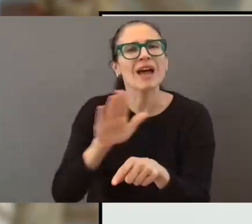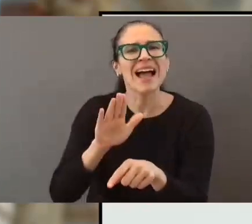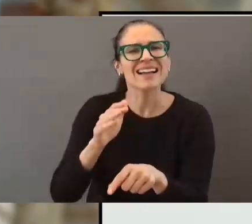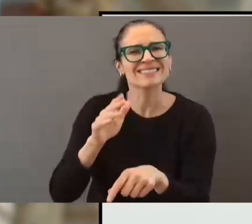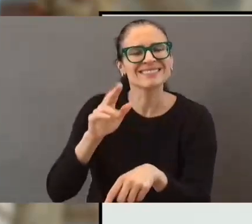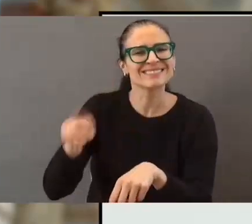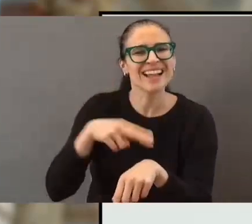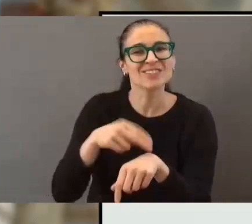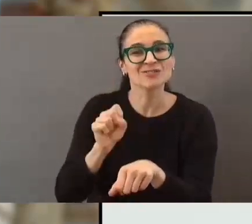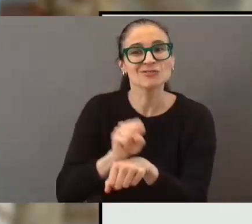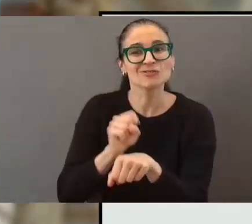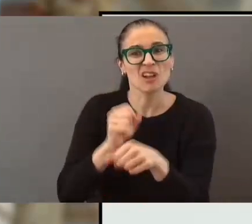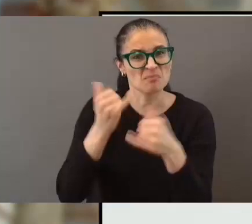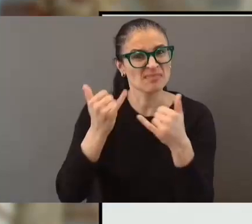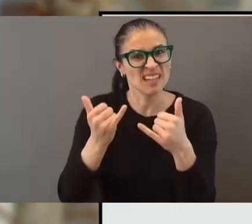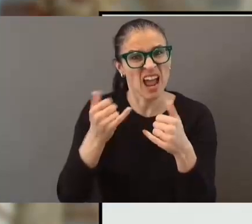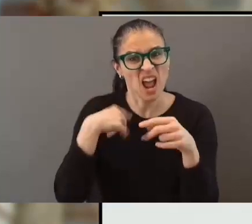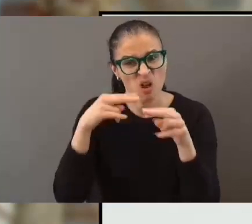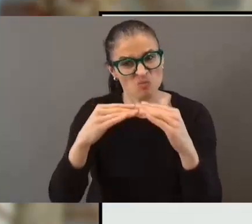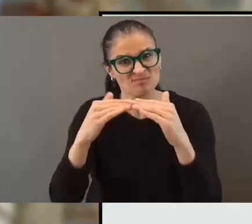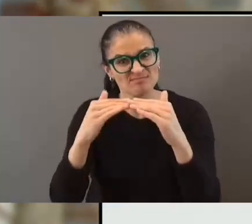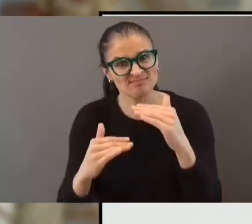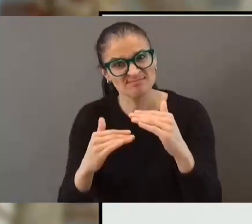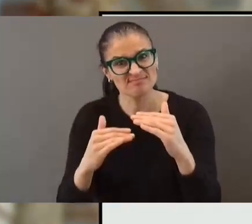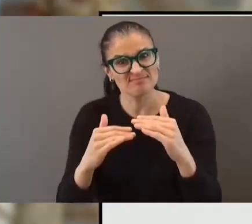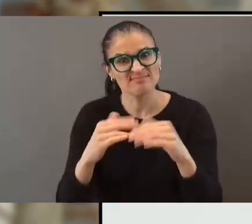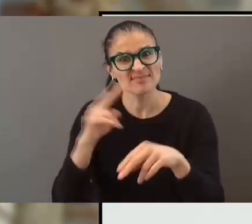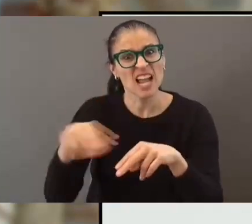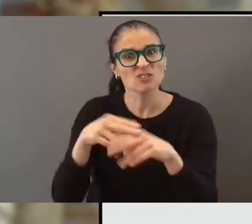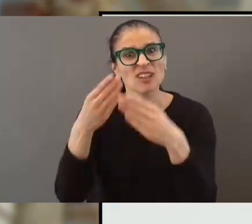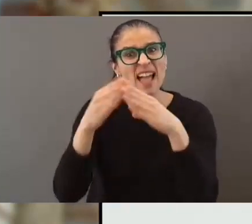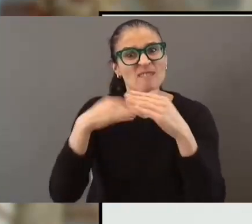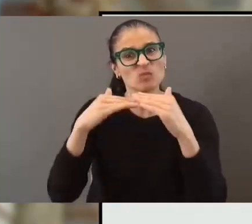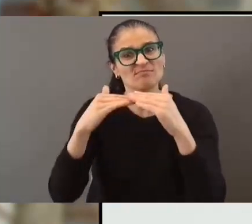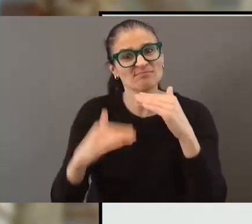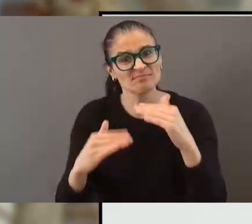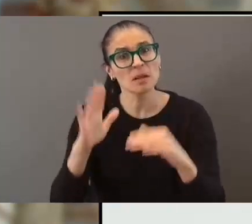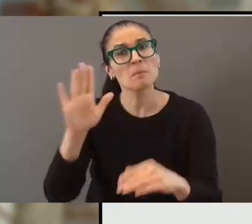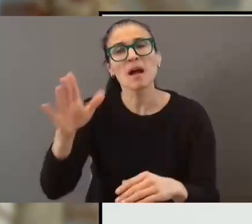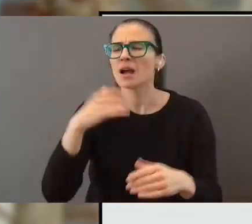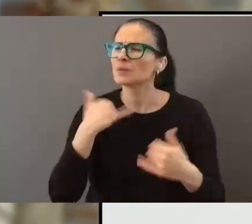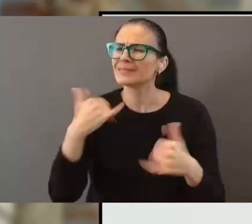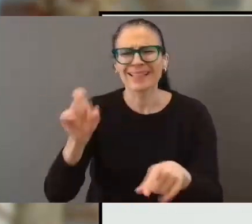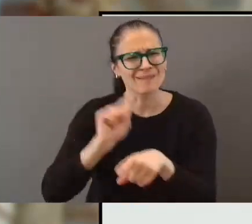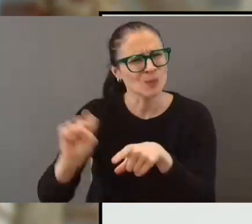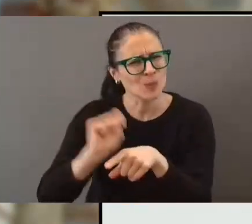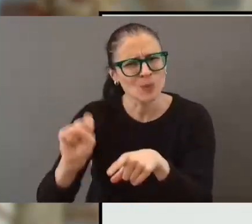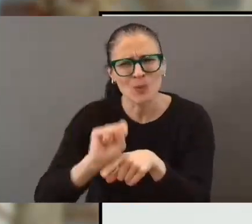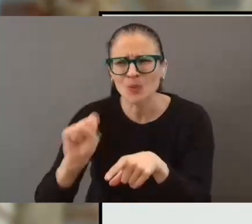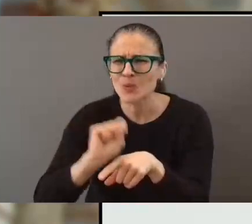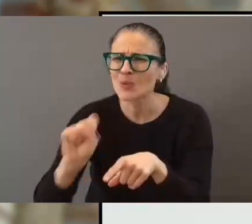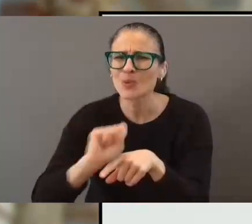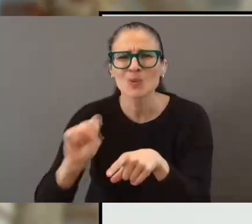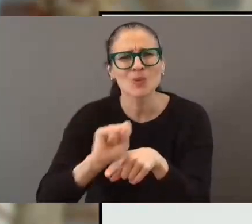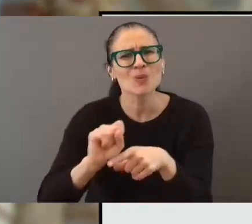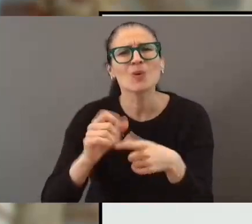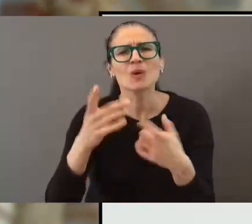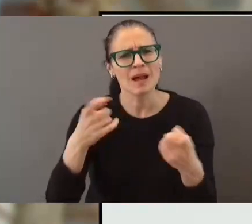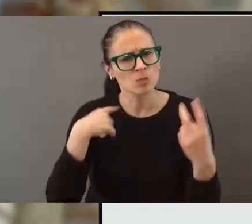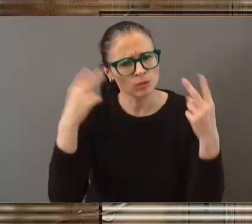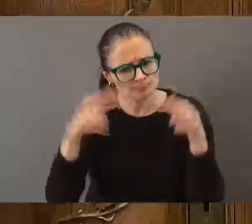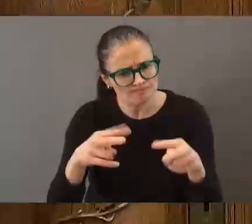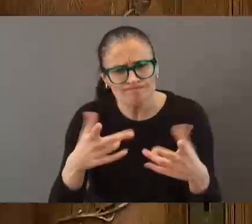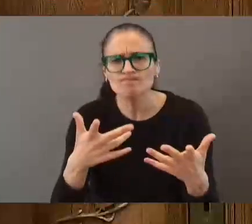us to continue to be at the table to see those jobs and investment dollars here in BC so that we can keep our employment, our young people working.